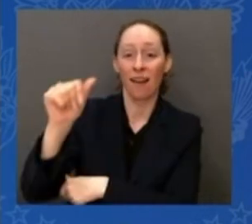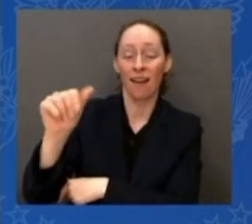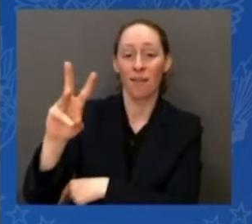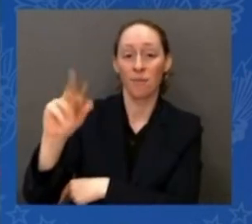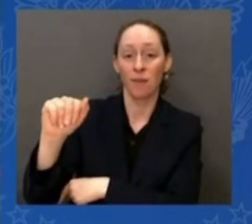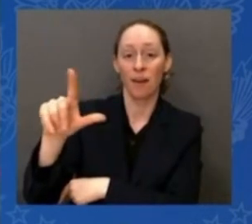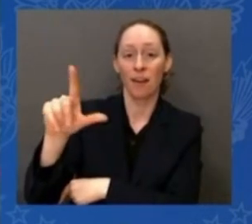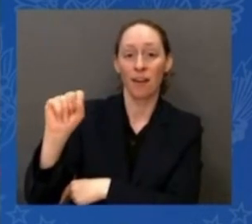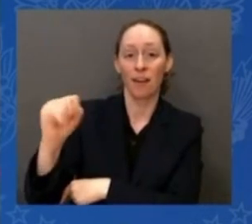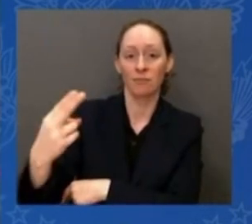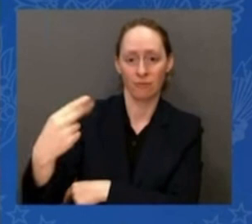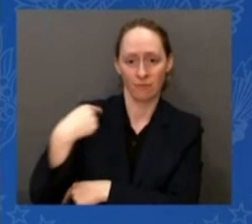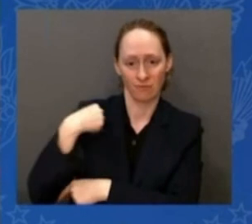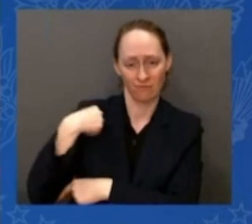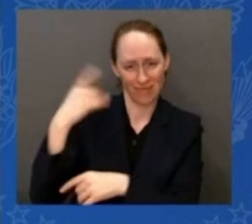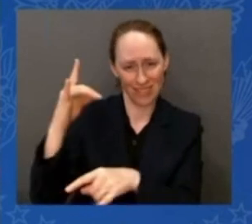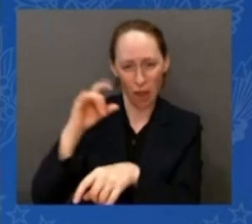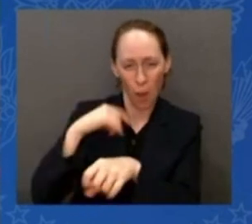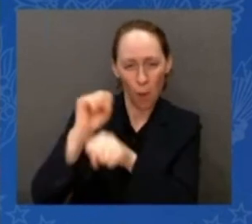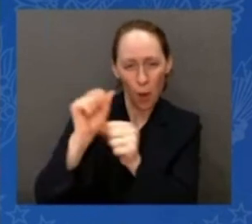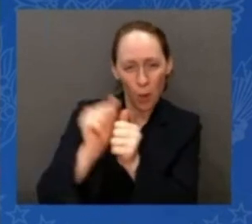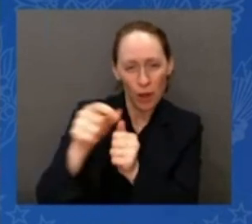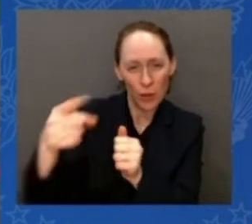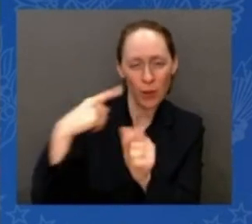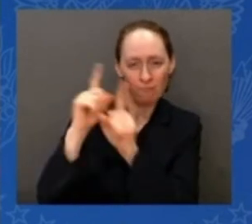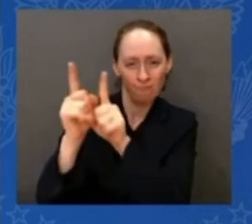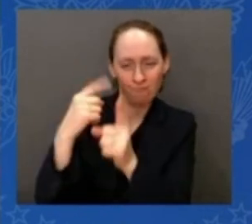real partnership between us from day one.